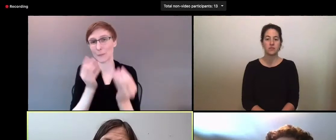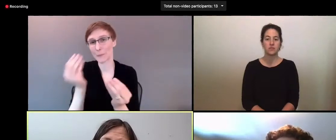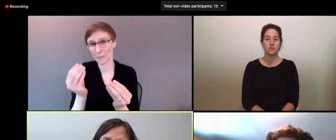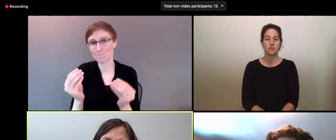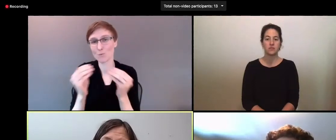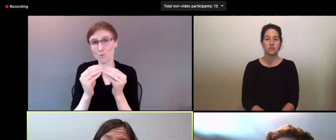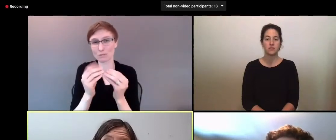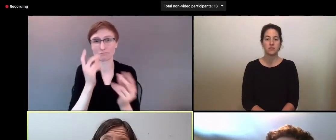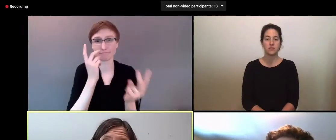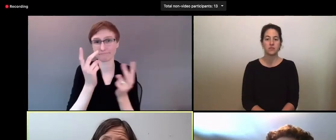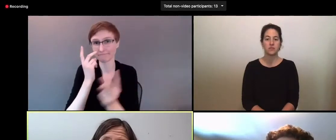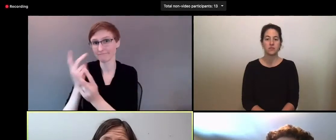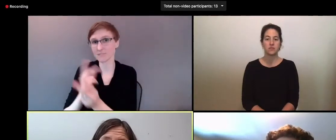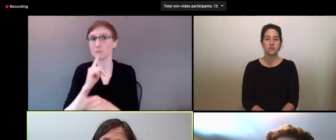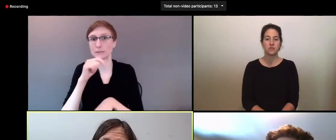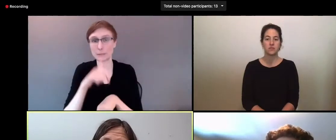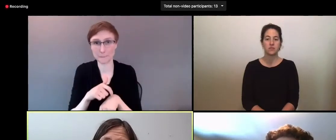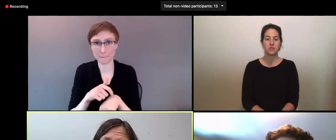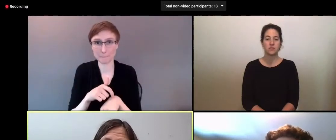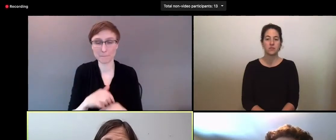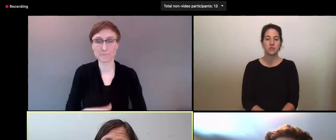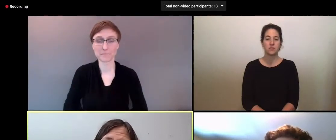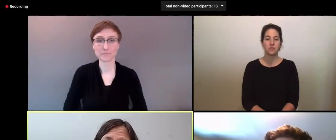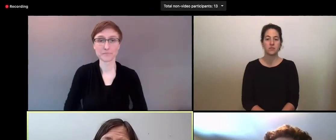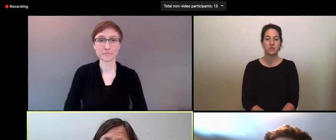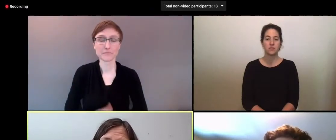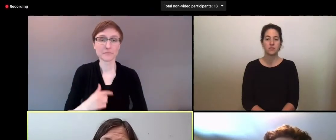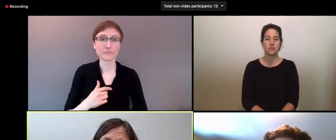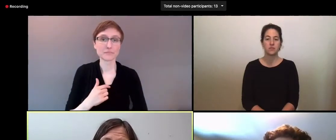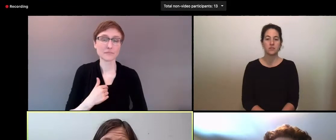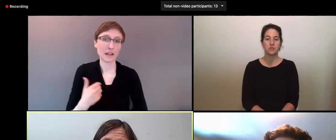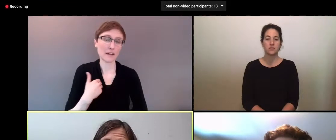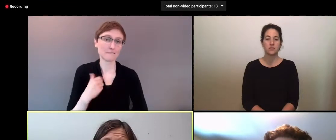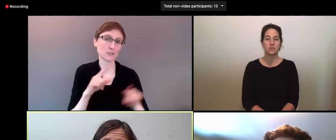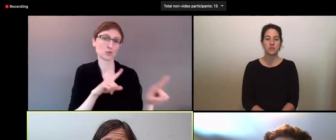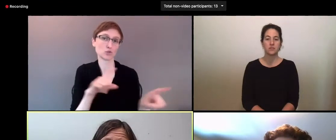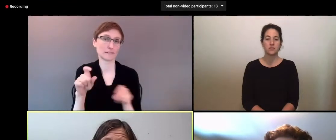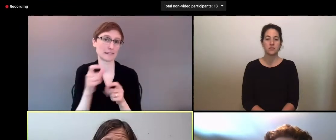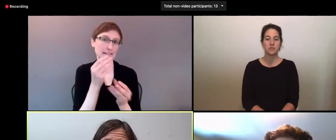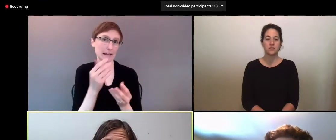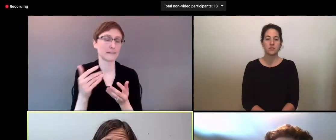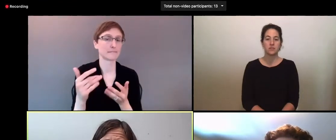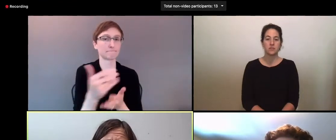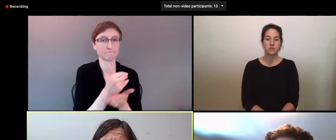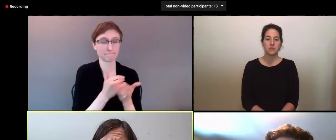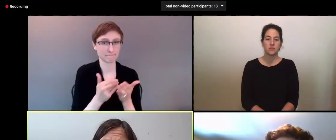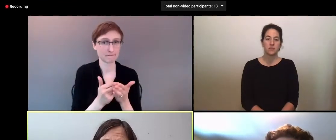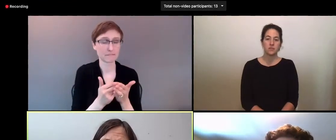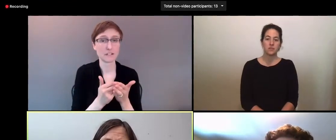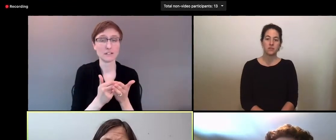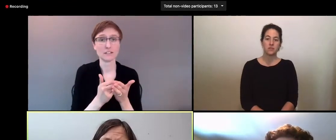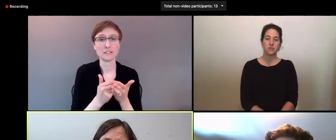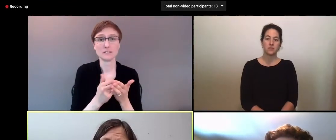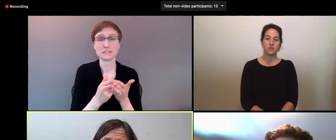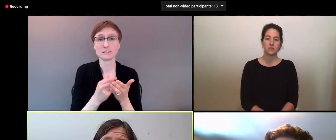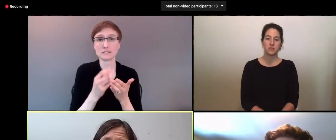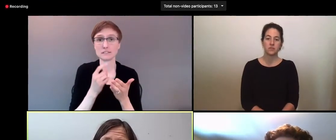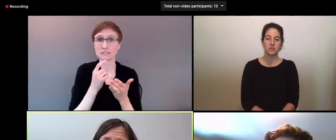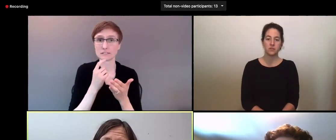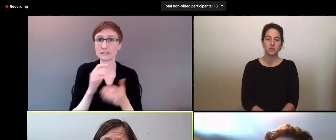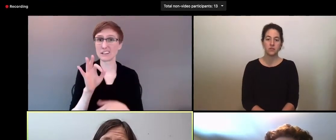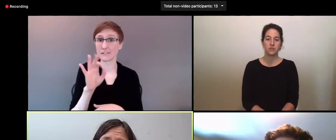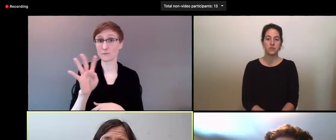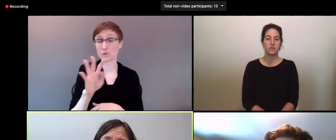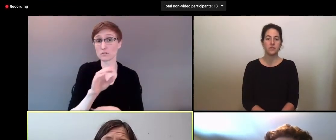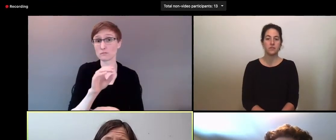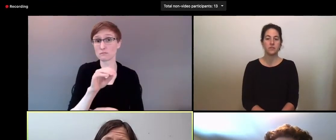time. What I have is the polling data that told us that, 95%, 94%, I think, of people are